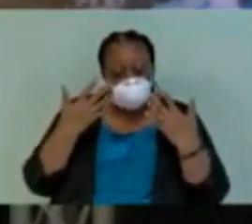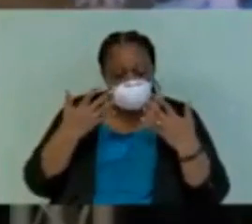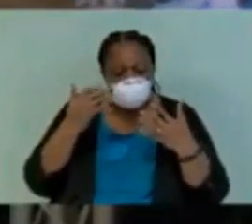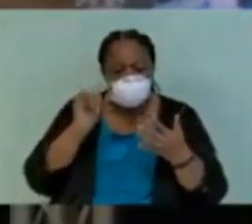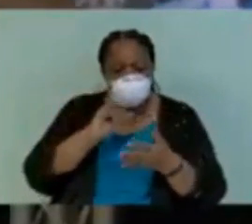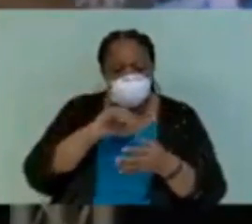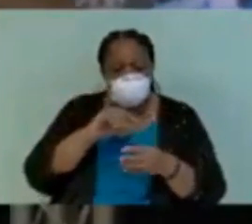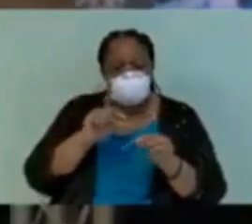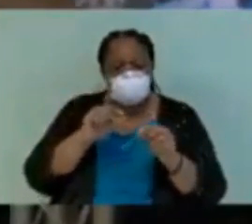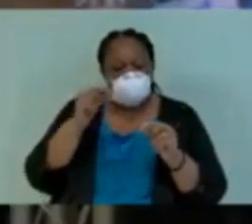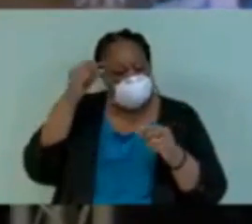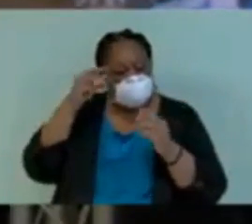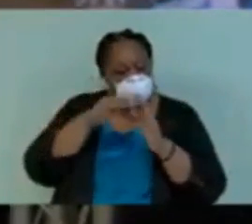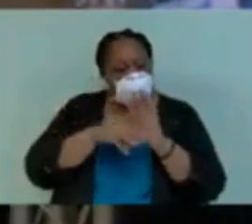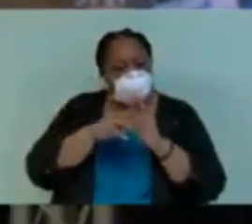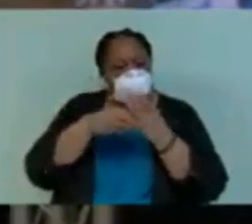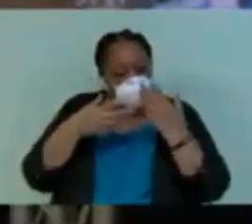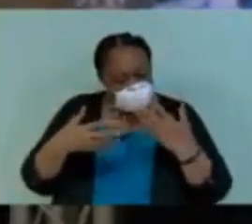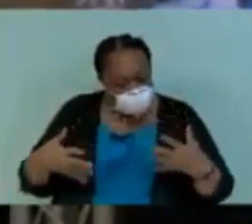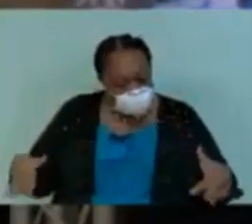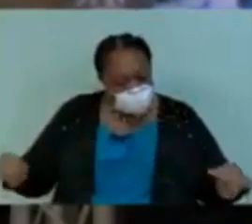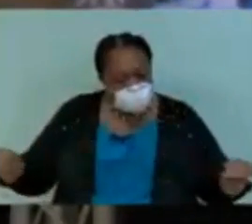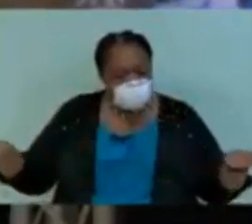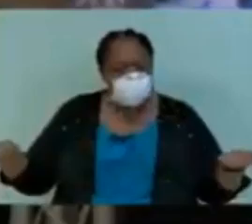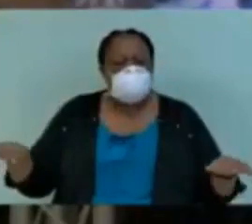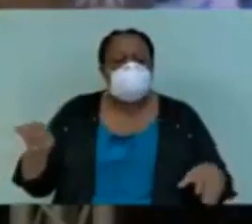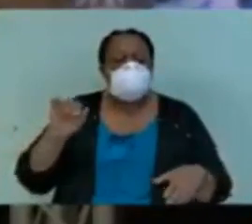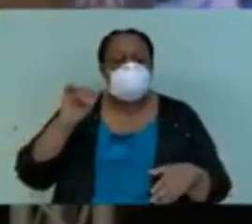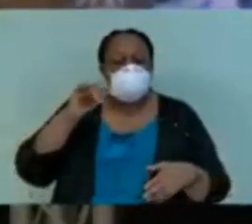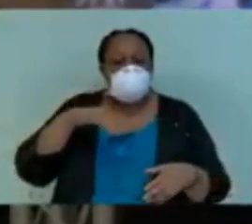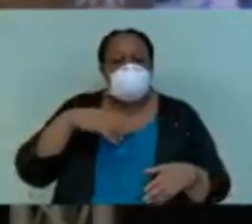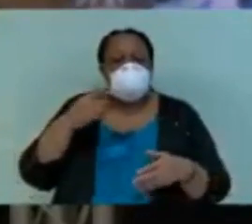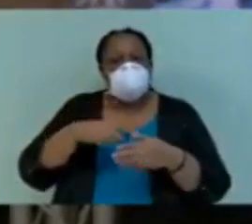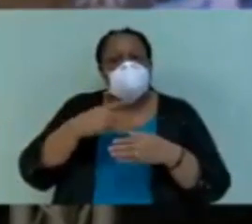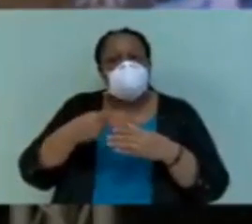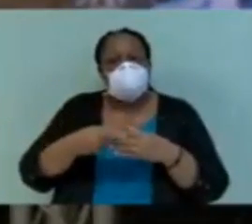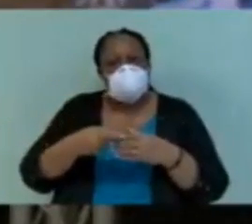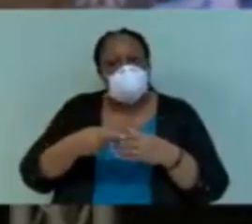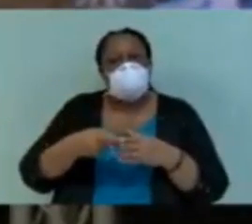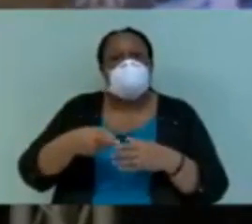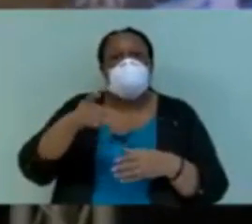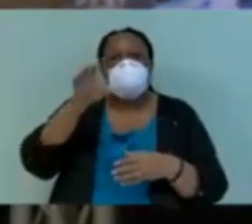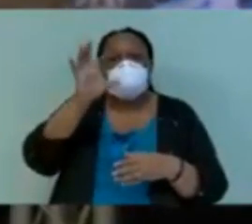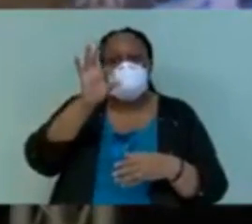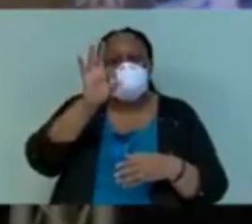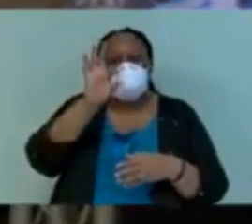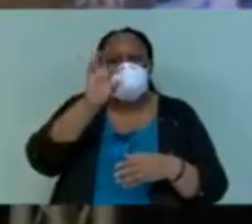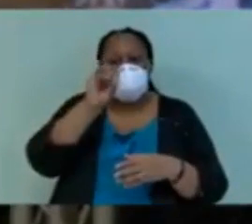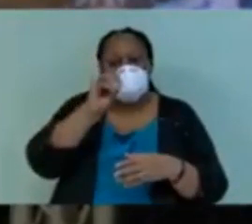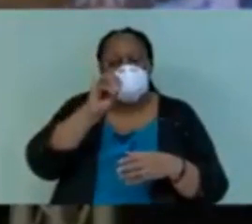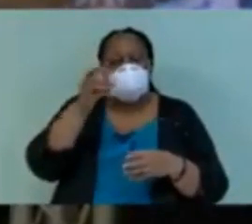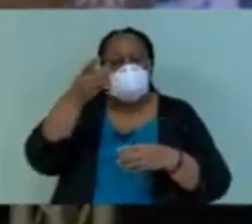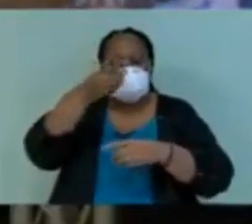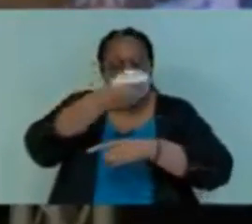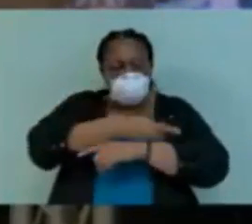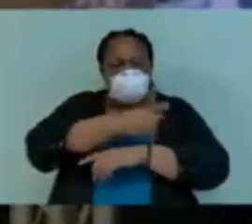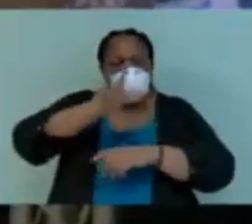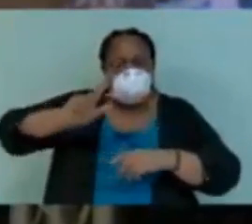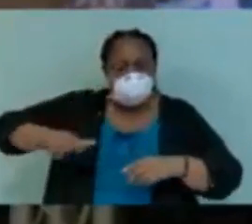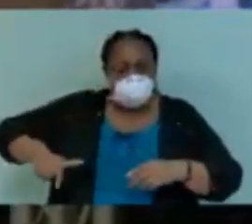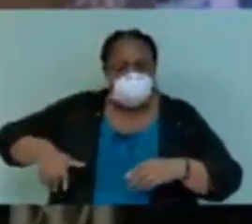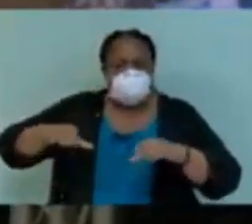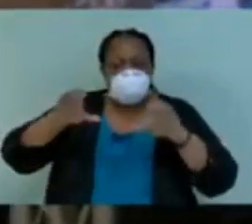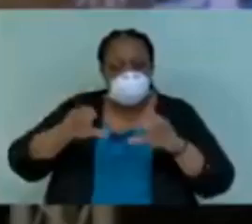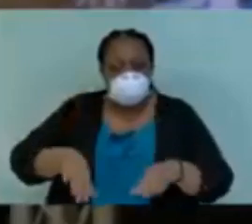When Parliament is dissolved, prorogued, as is said in the, or prorogued in the Constitution,